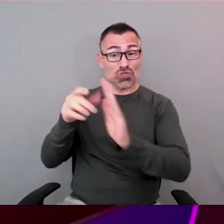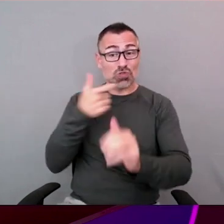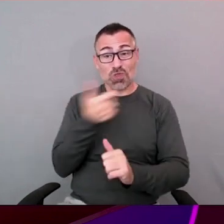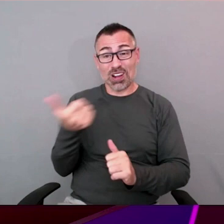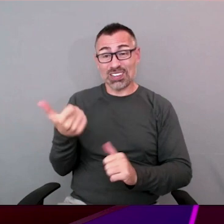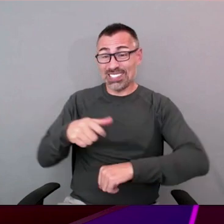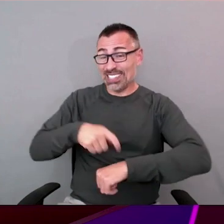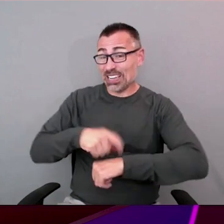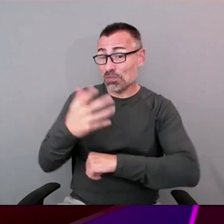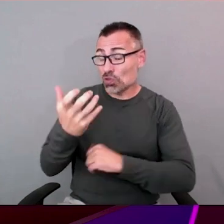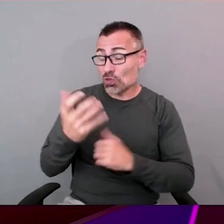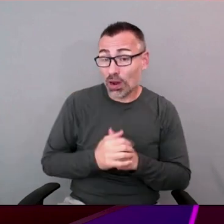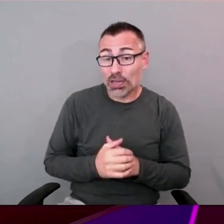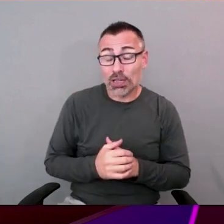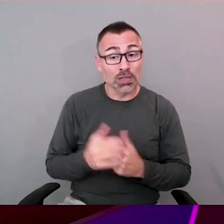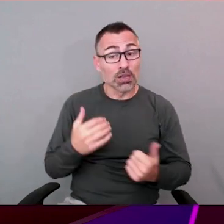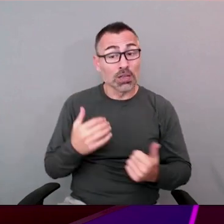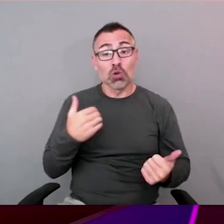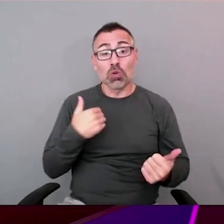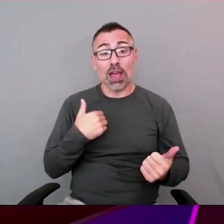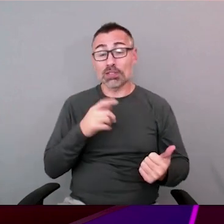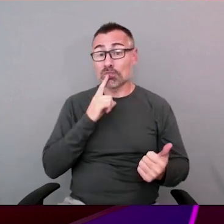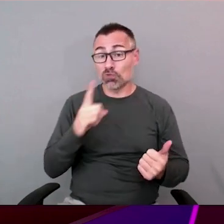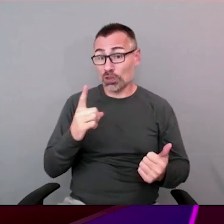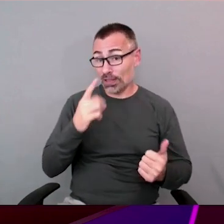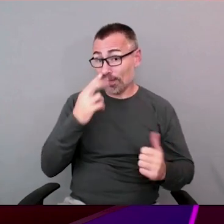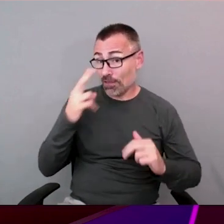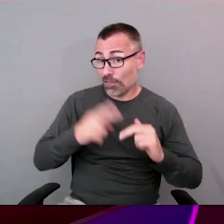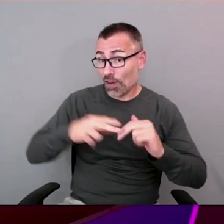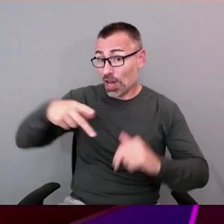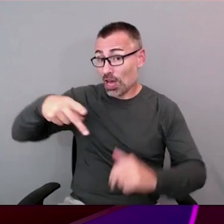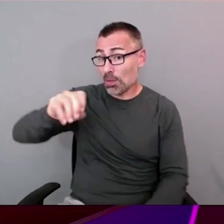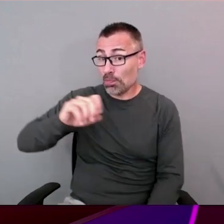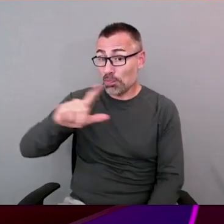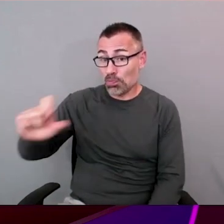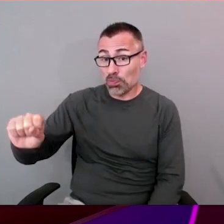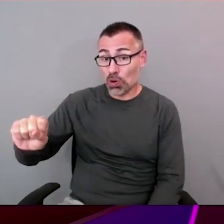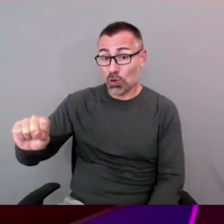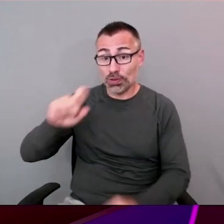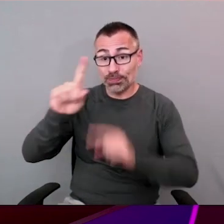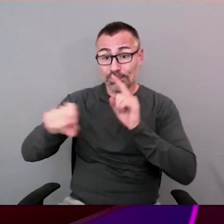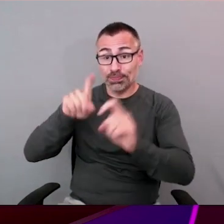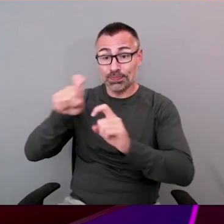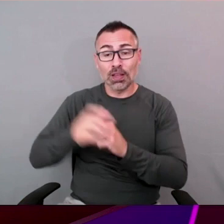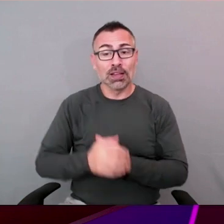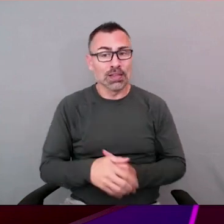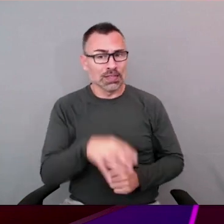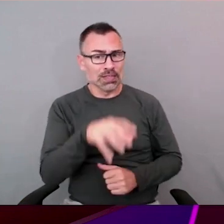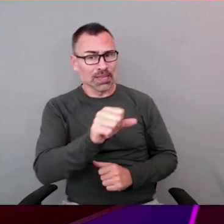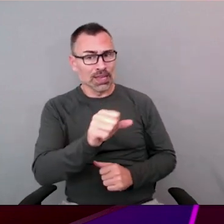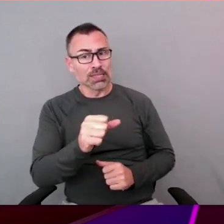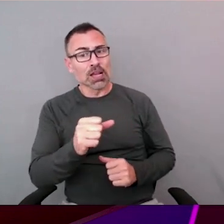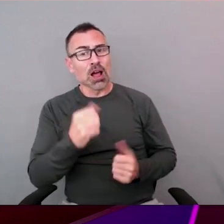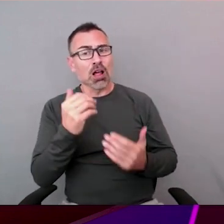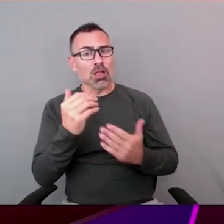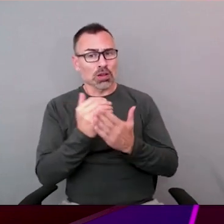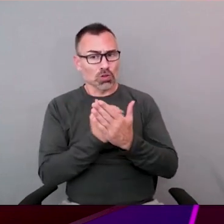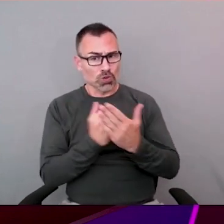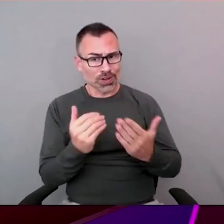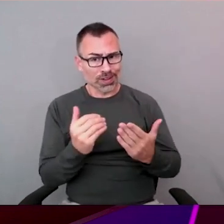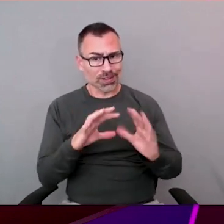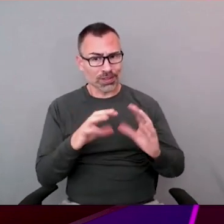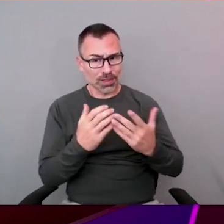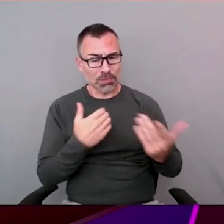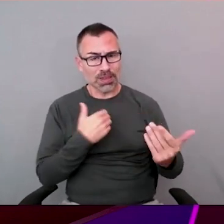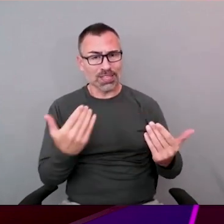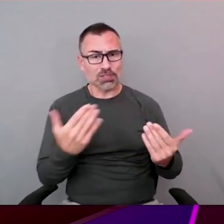some really fun polls. That's right, yeah. I mean, the curriculum for the Power Hours is really built around exam